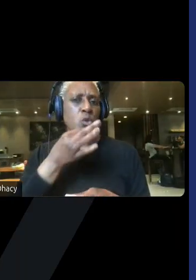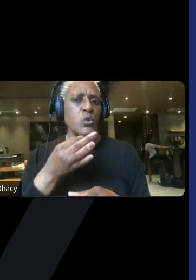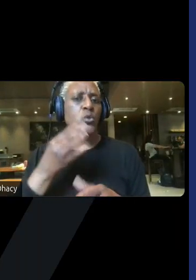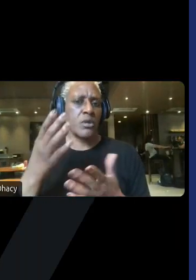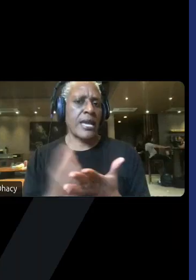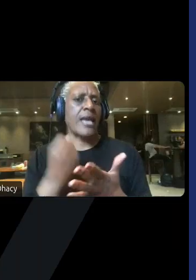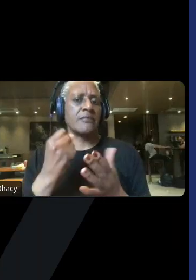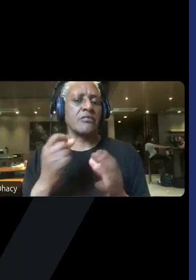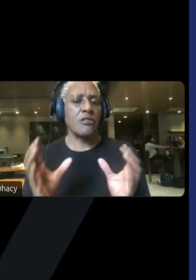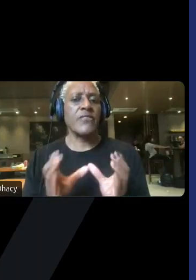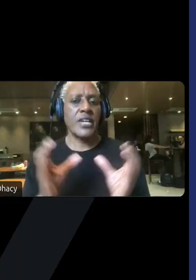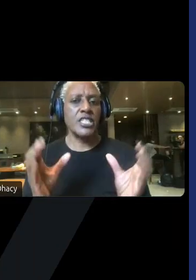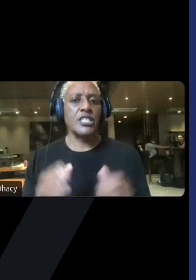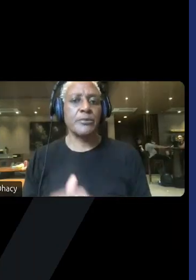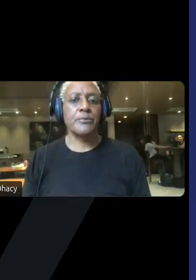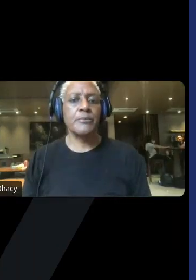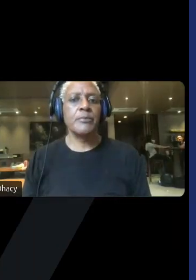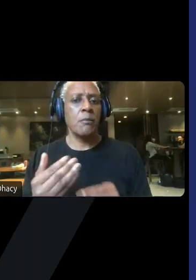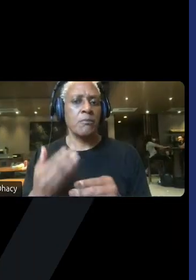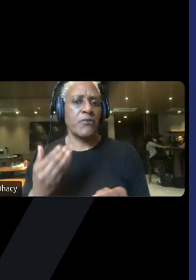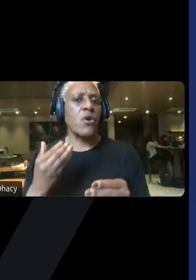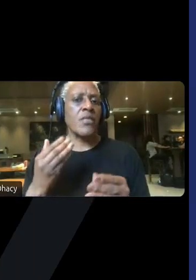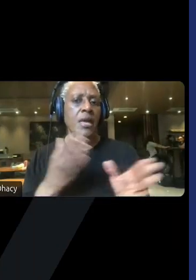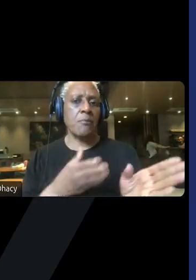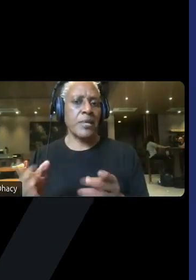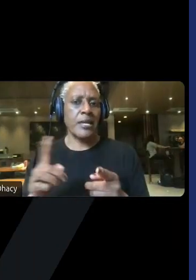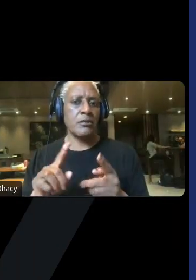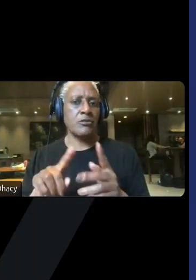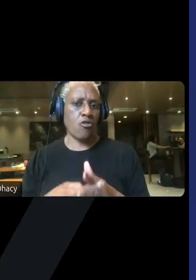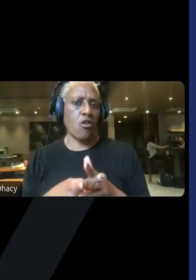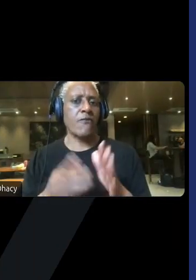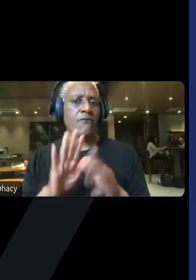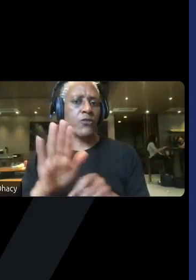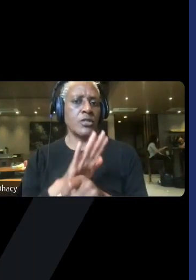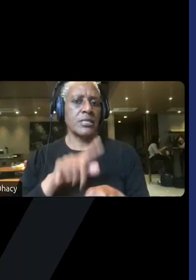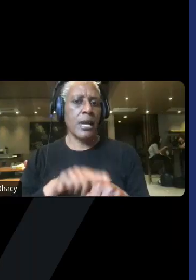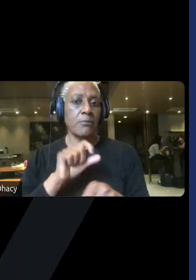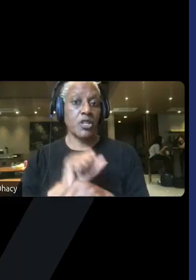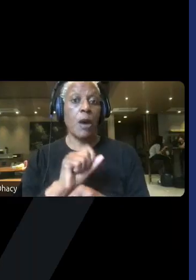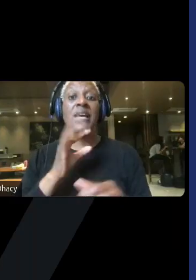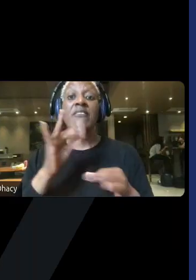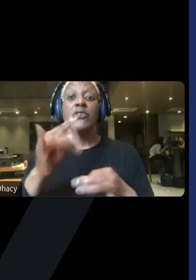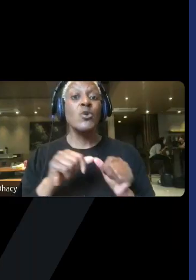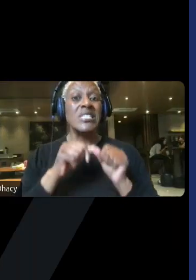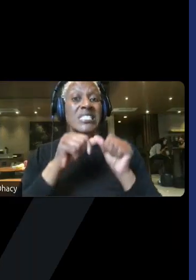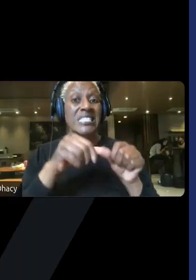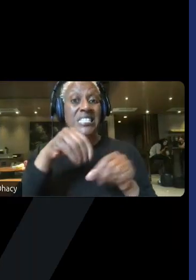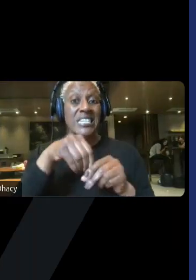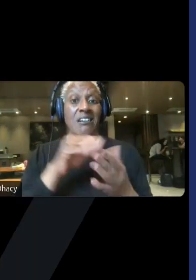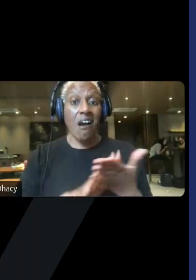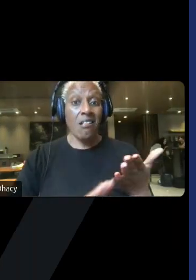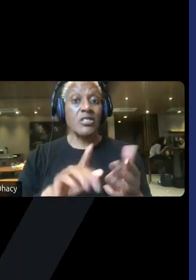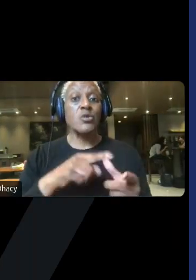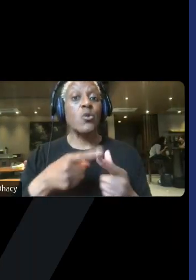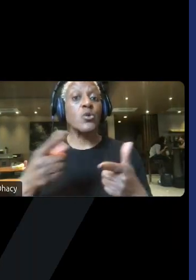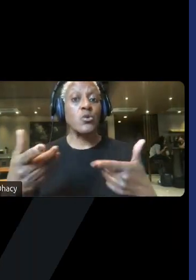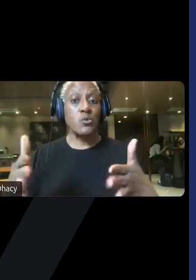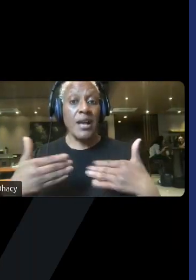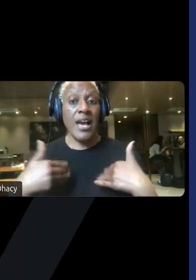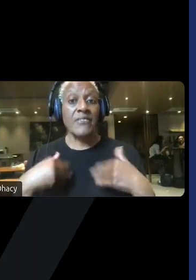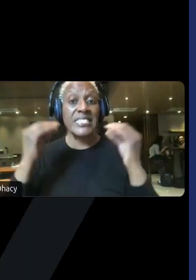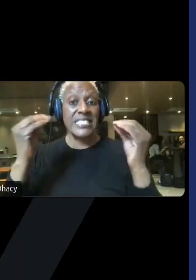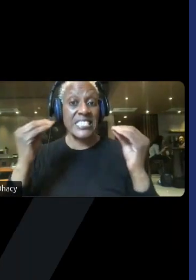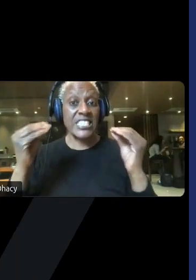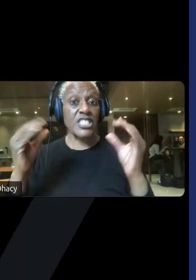plan to begin full-time teaching. If you are in a teacher preparation program or hold a teaching